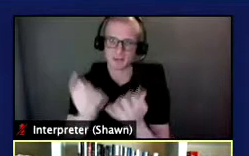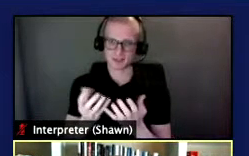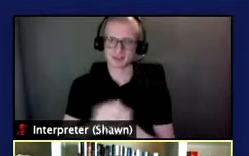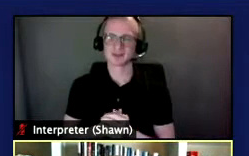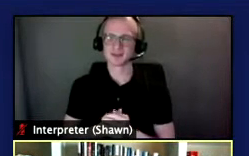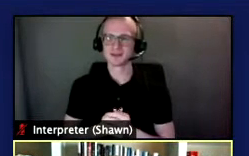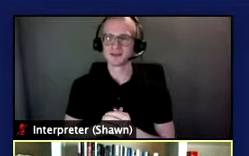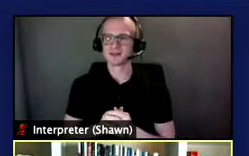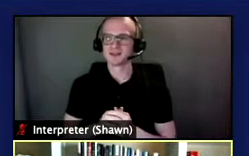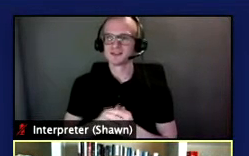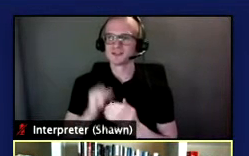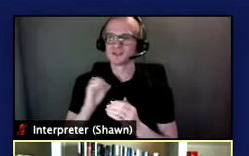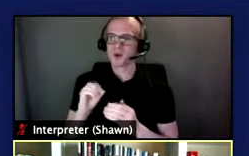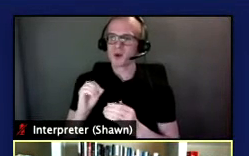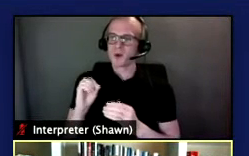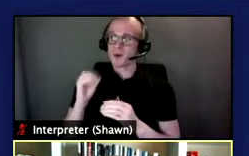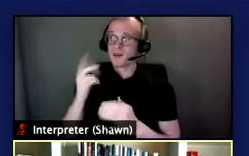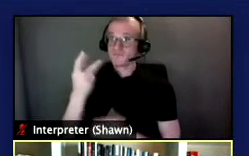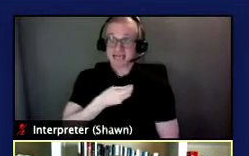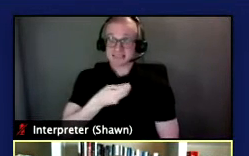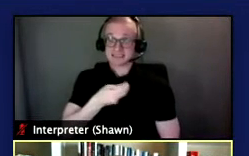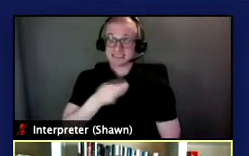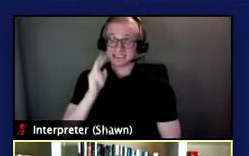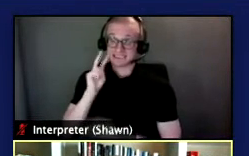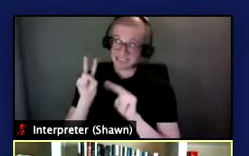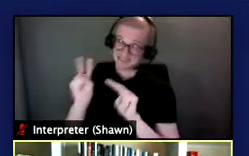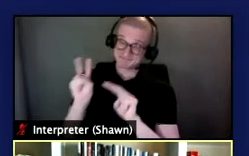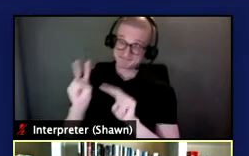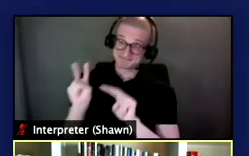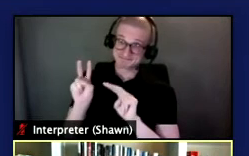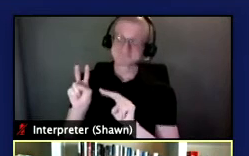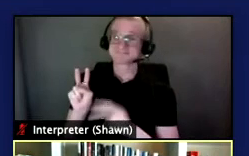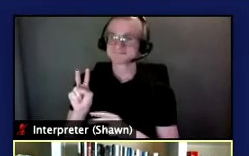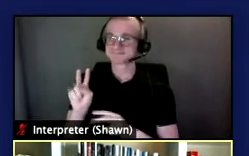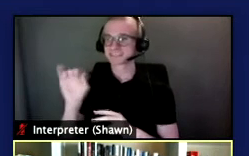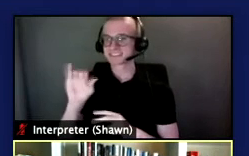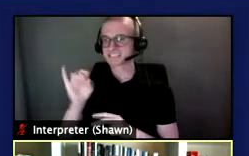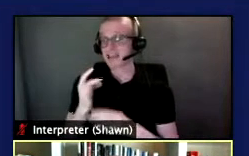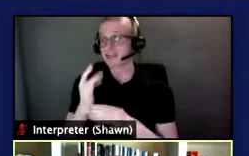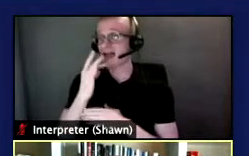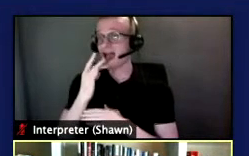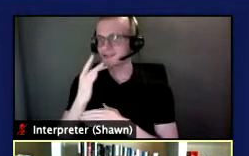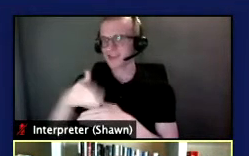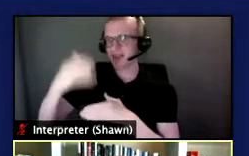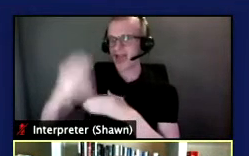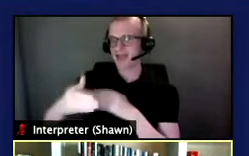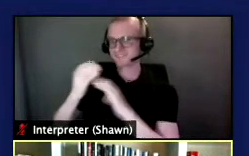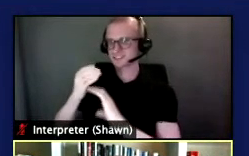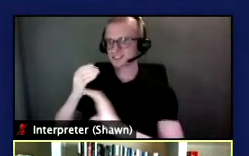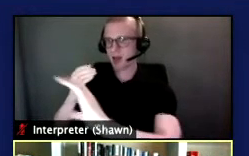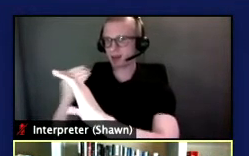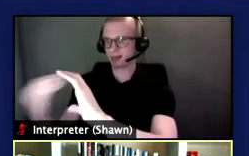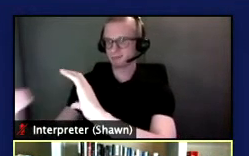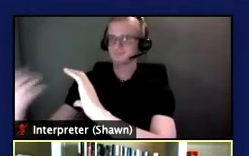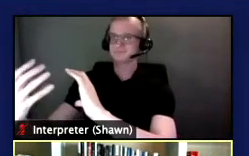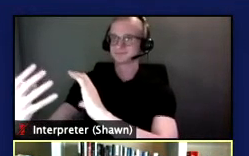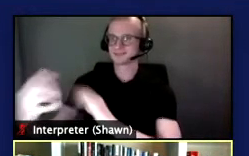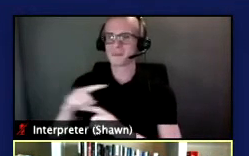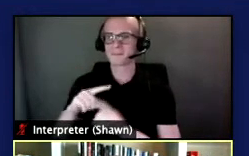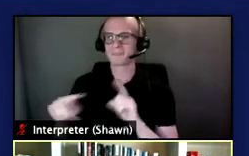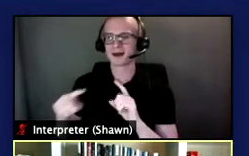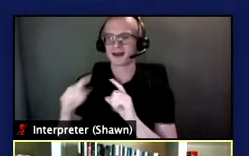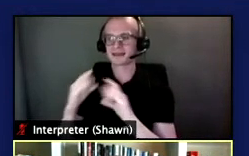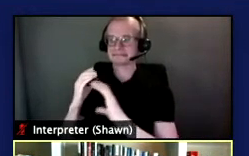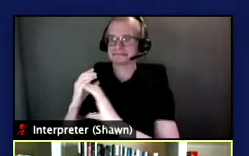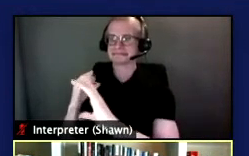to the vaccines as a light at the end of the tunnel. But for me, I think the tunnel may not be until March.